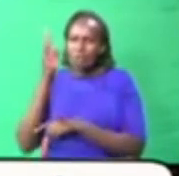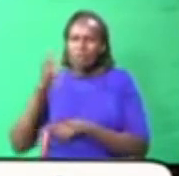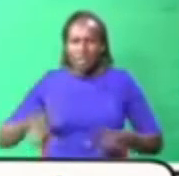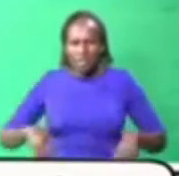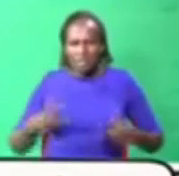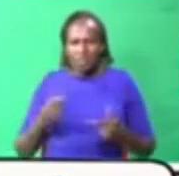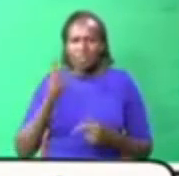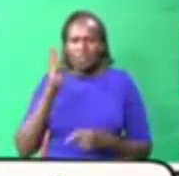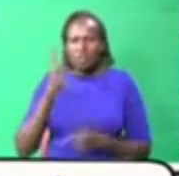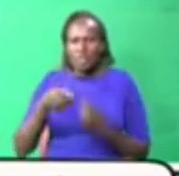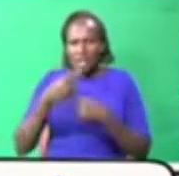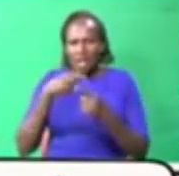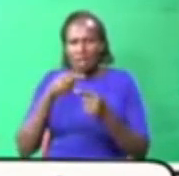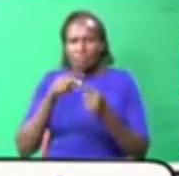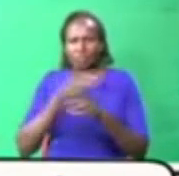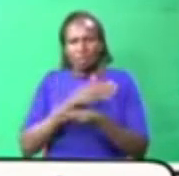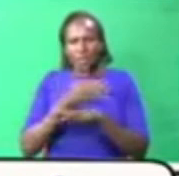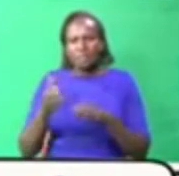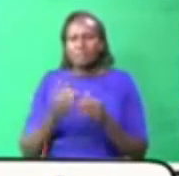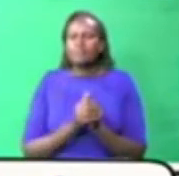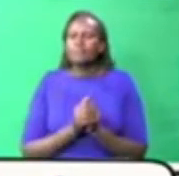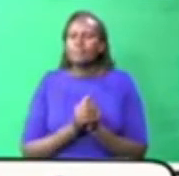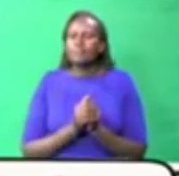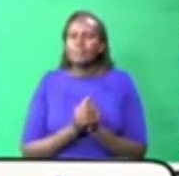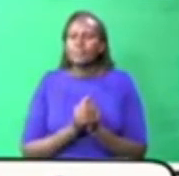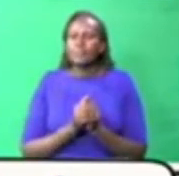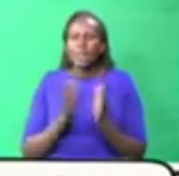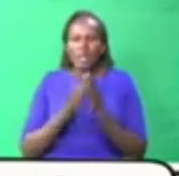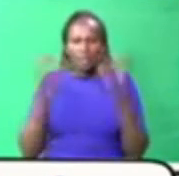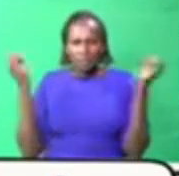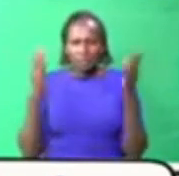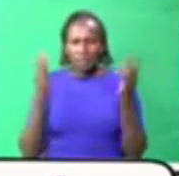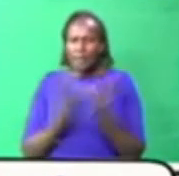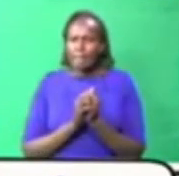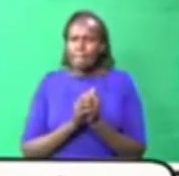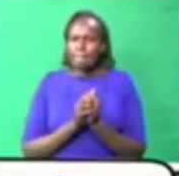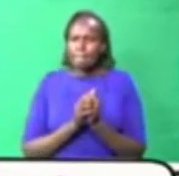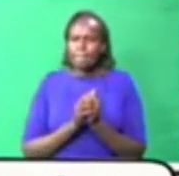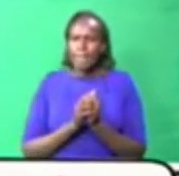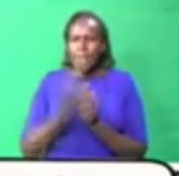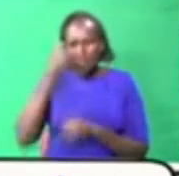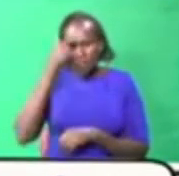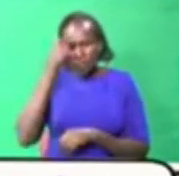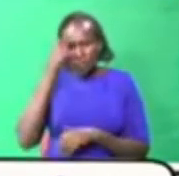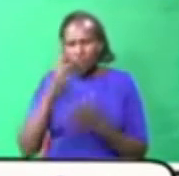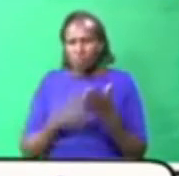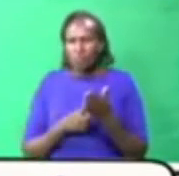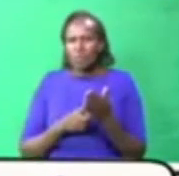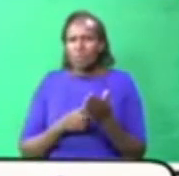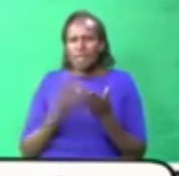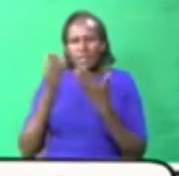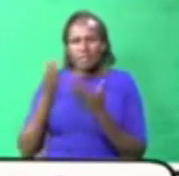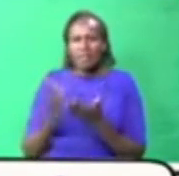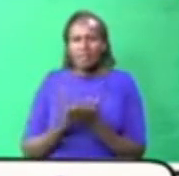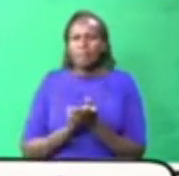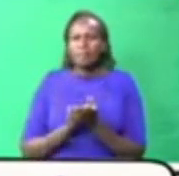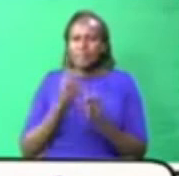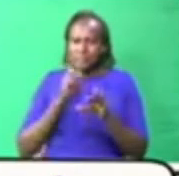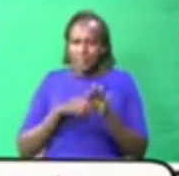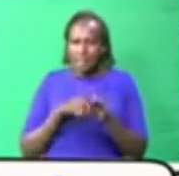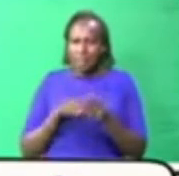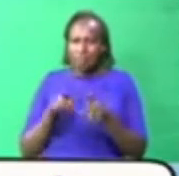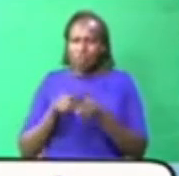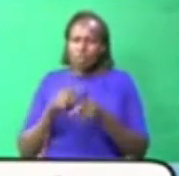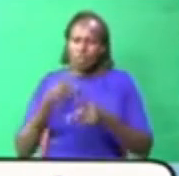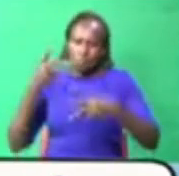pass. Hallelujah. And it came to pass because there was the time frame and there was a